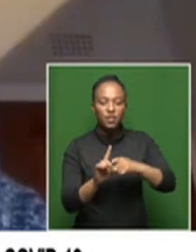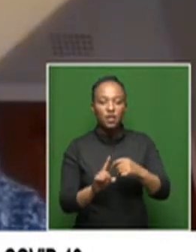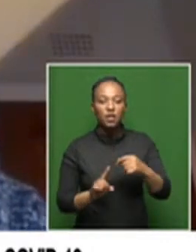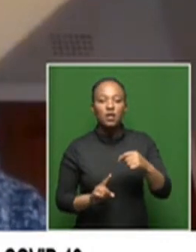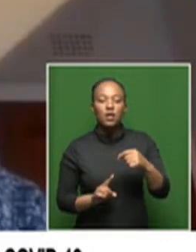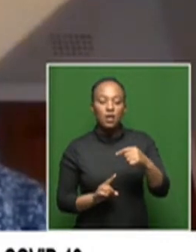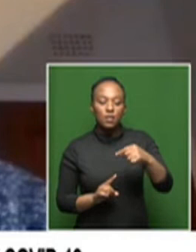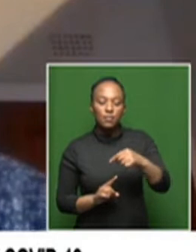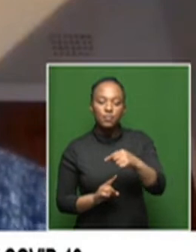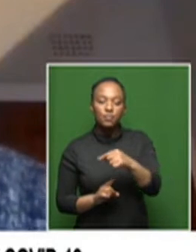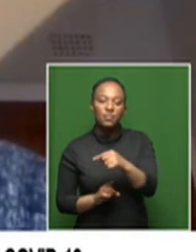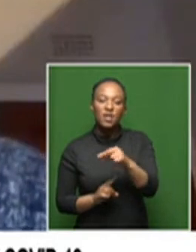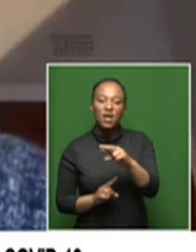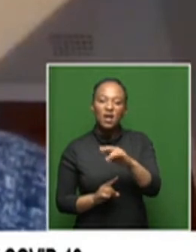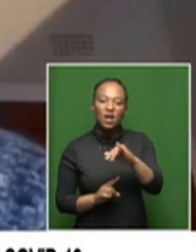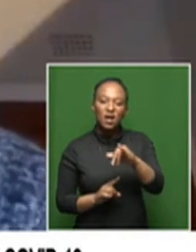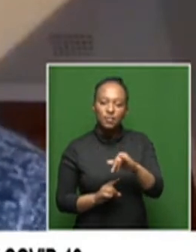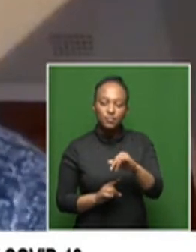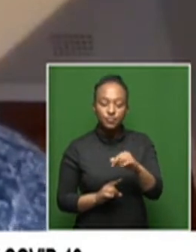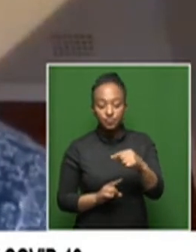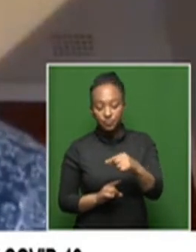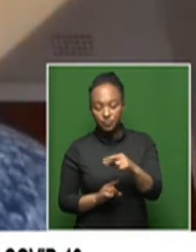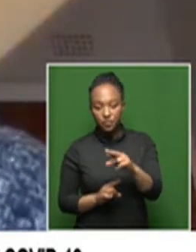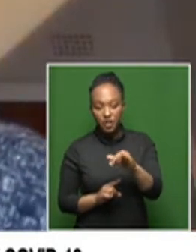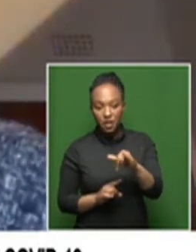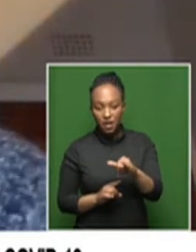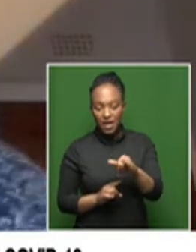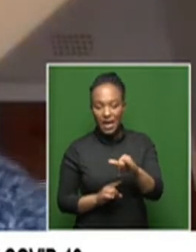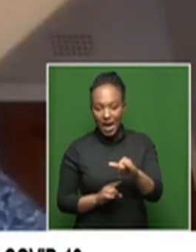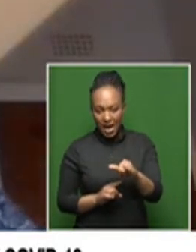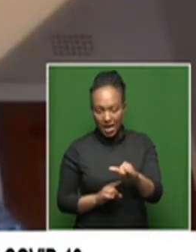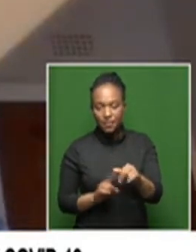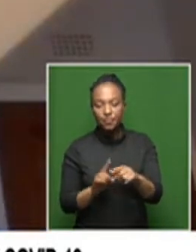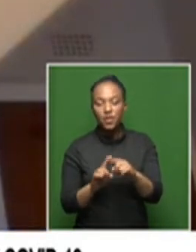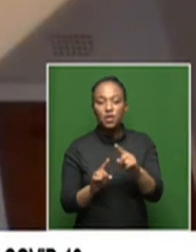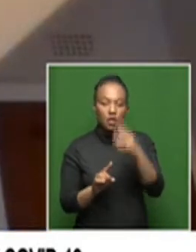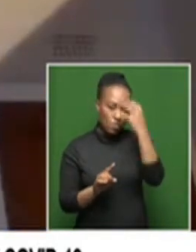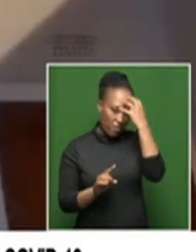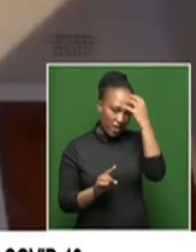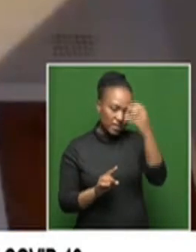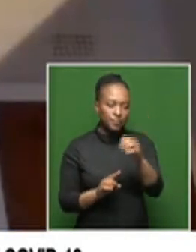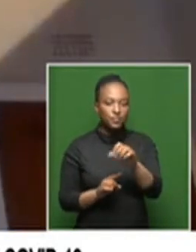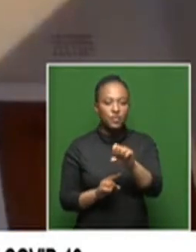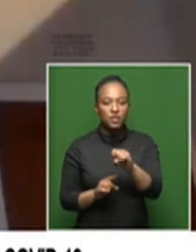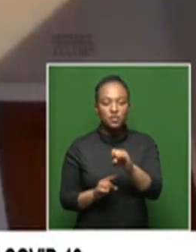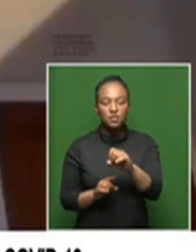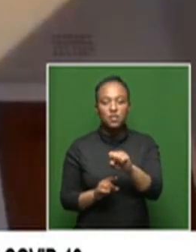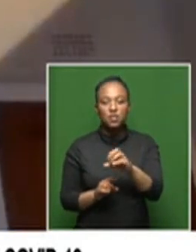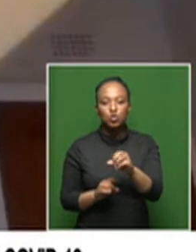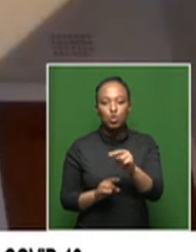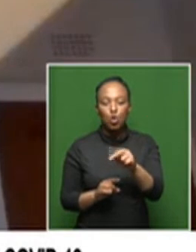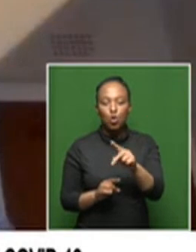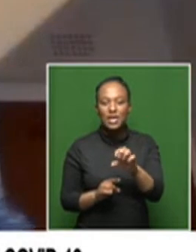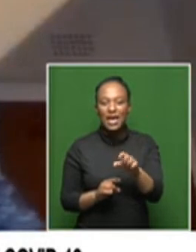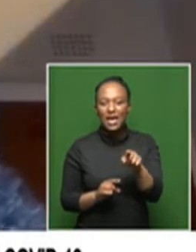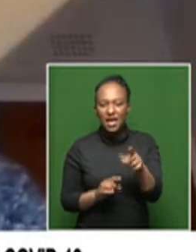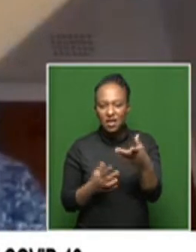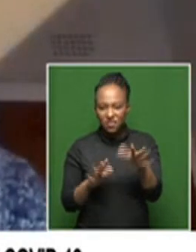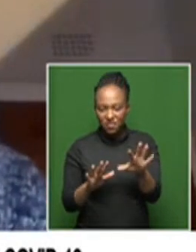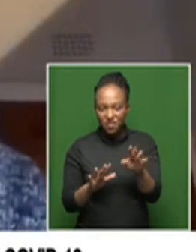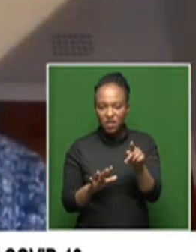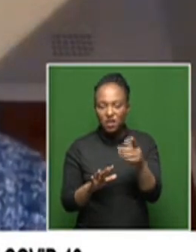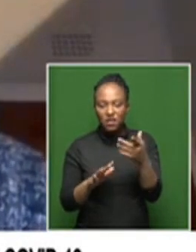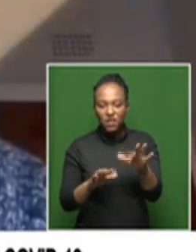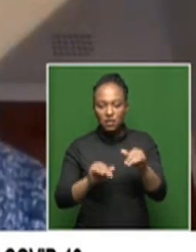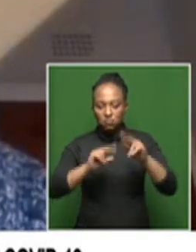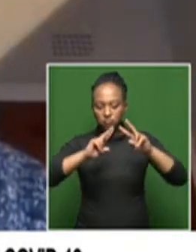earlier, to talk to us about the Sisonke study. Professor Gray, surely one of the most seminal studies done in